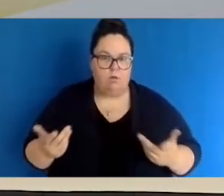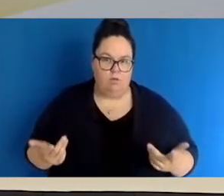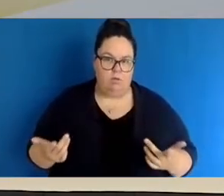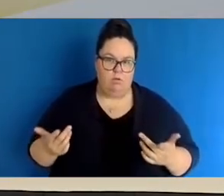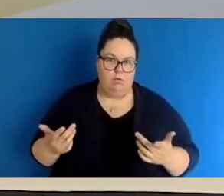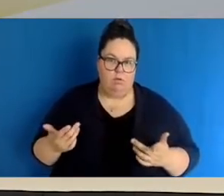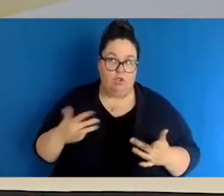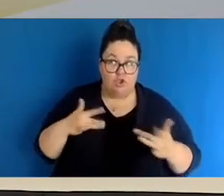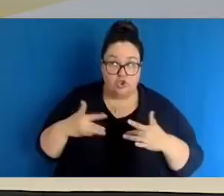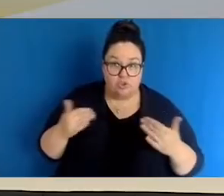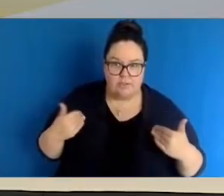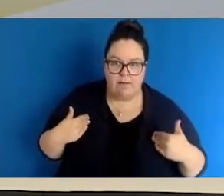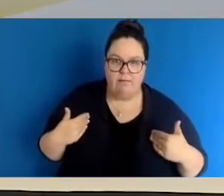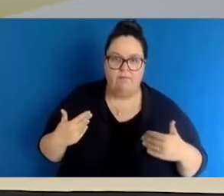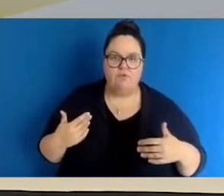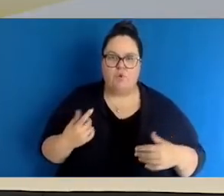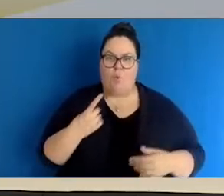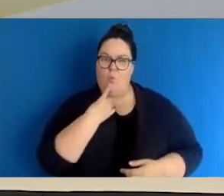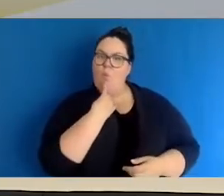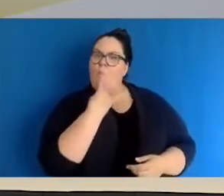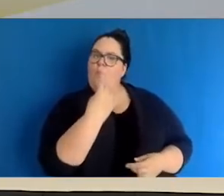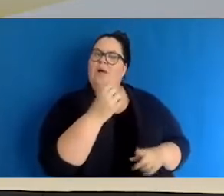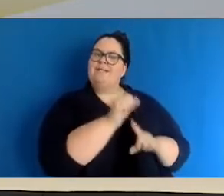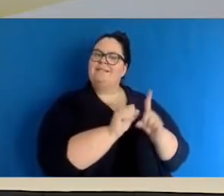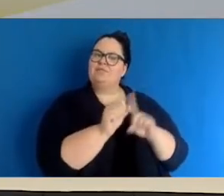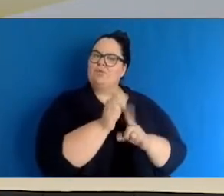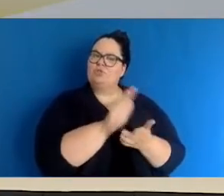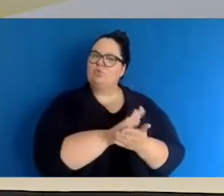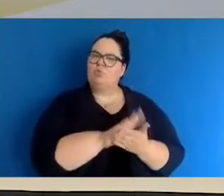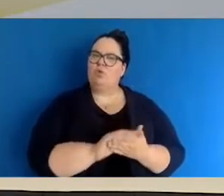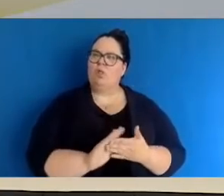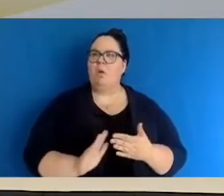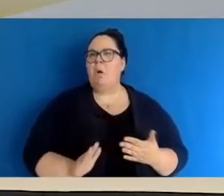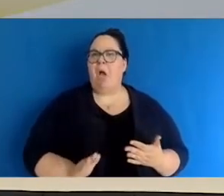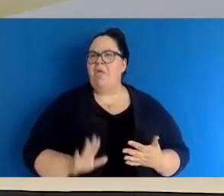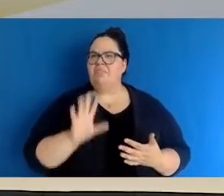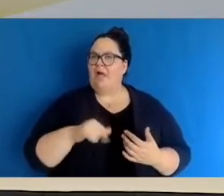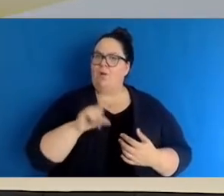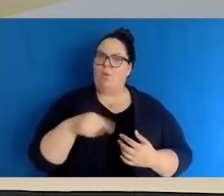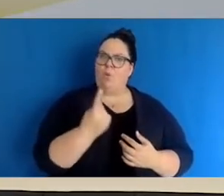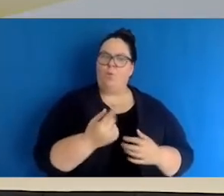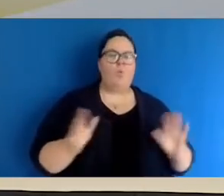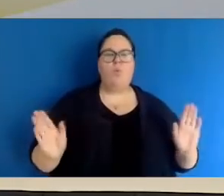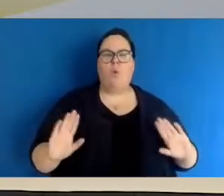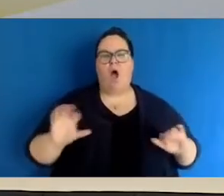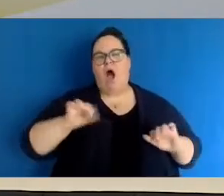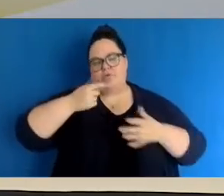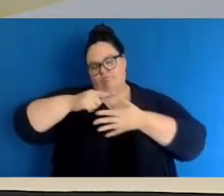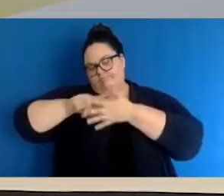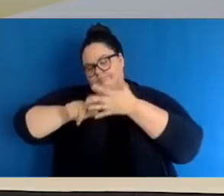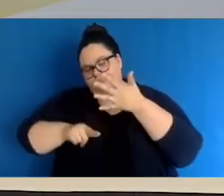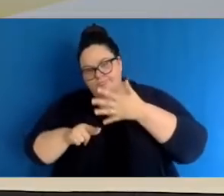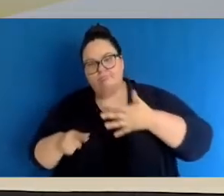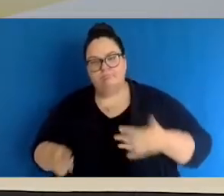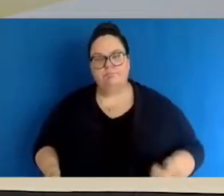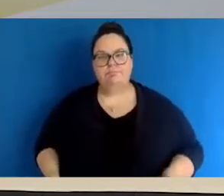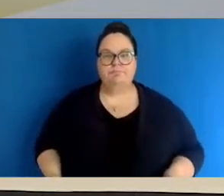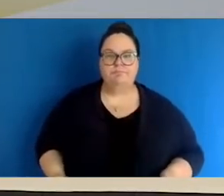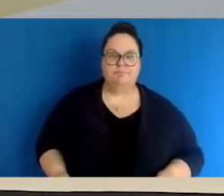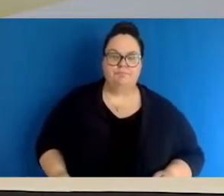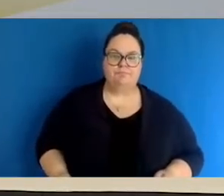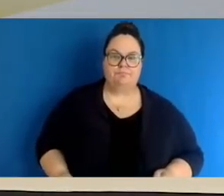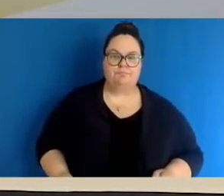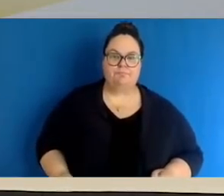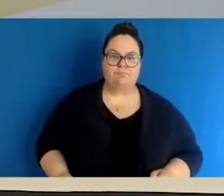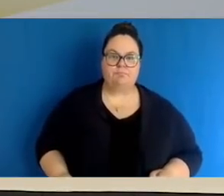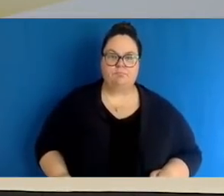that one case in a school or not, and so we